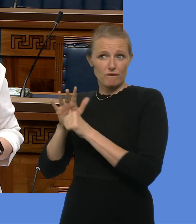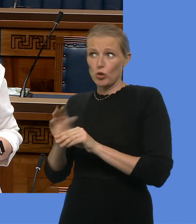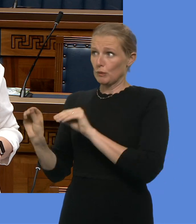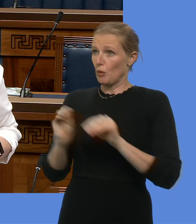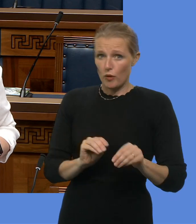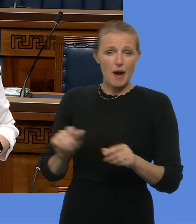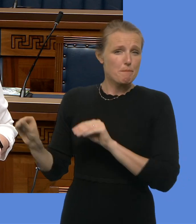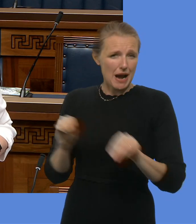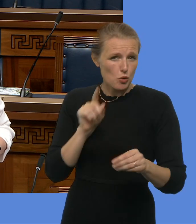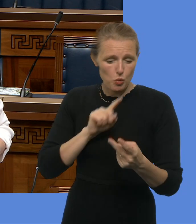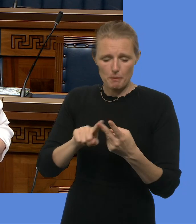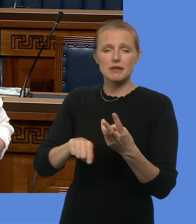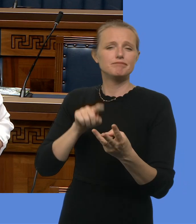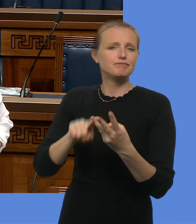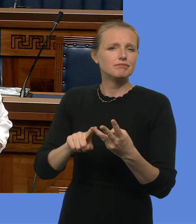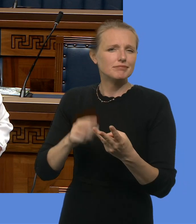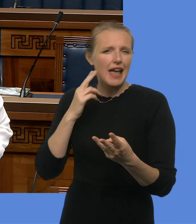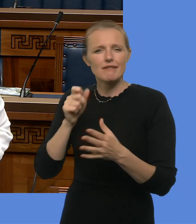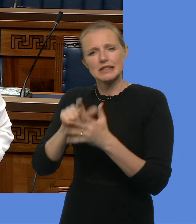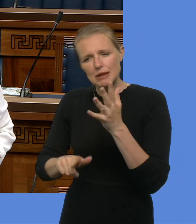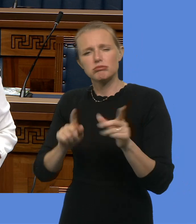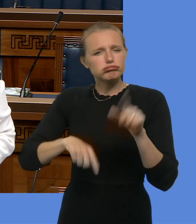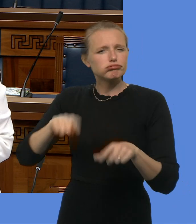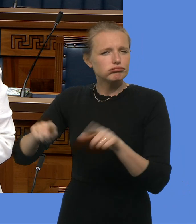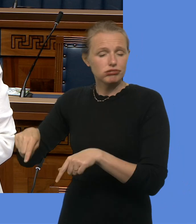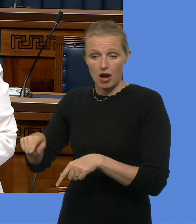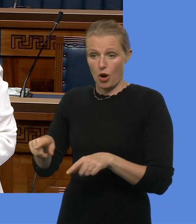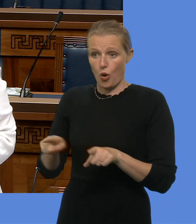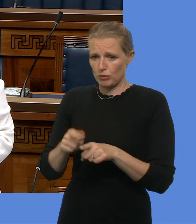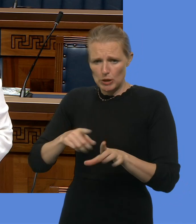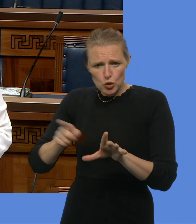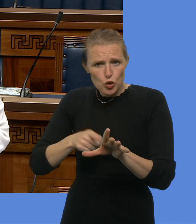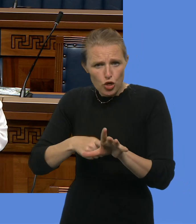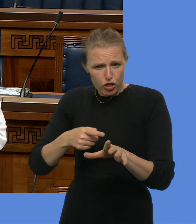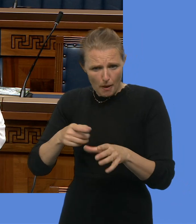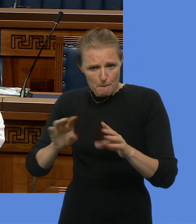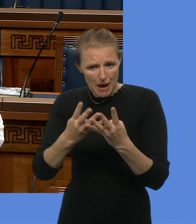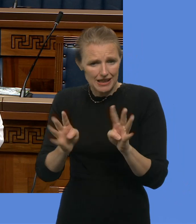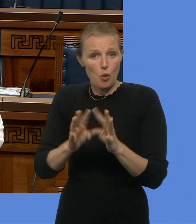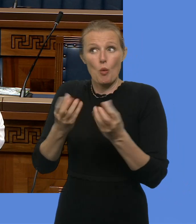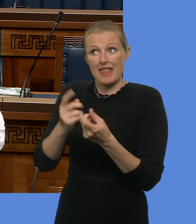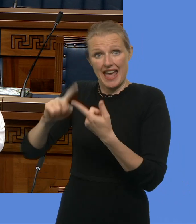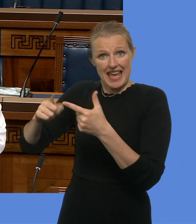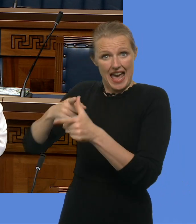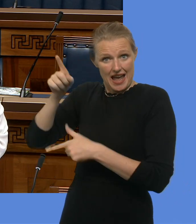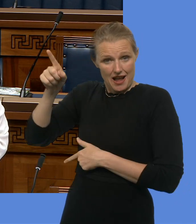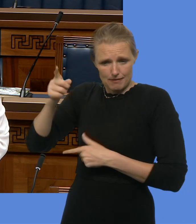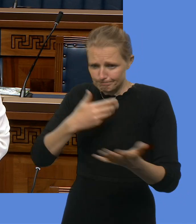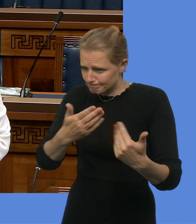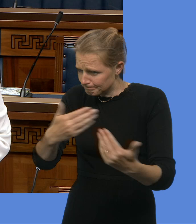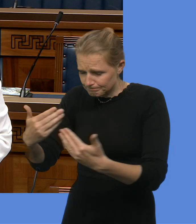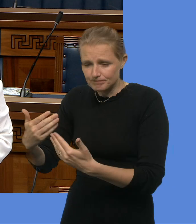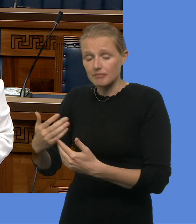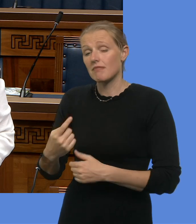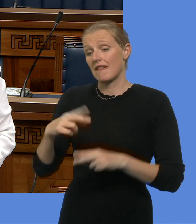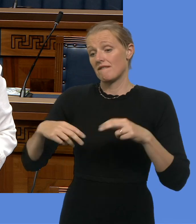ensure the voices of young people are reflected, youth panels were also held in collaboration with the Education Authority. In February, the First Minister and Deputy